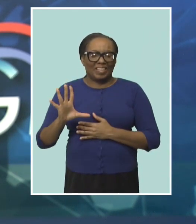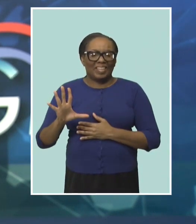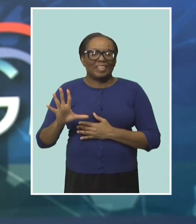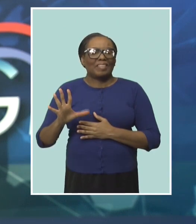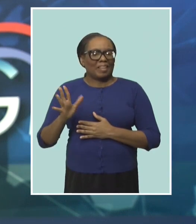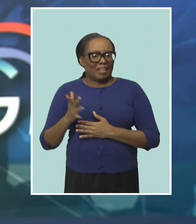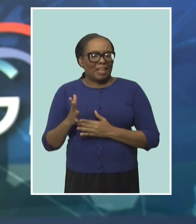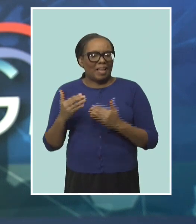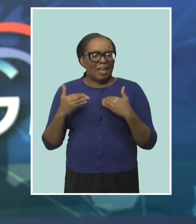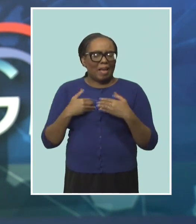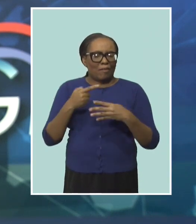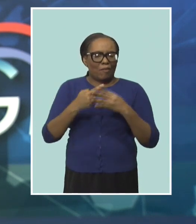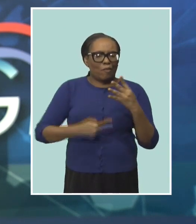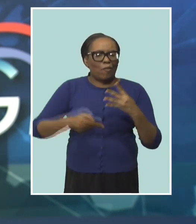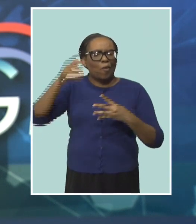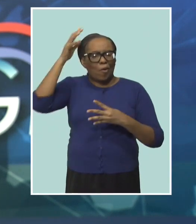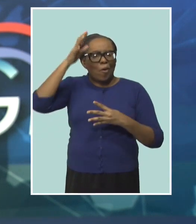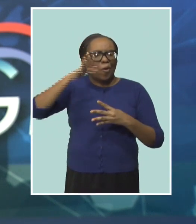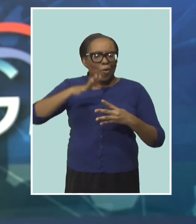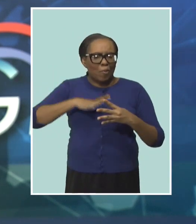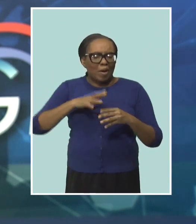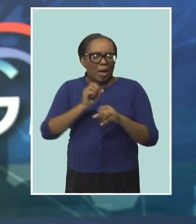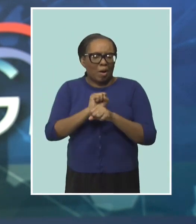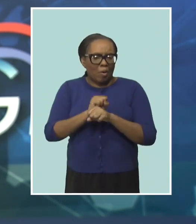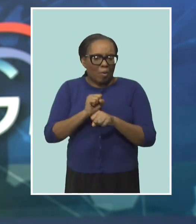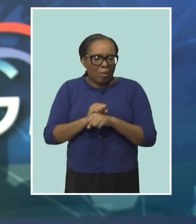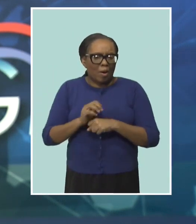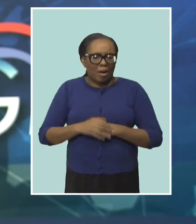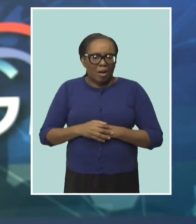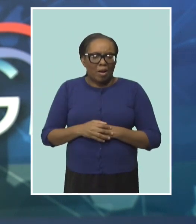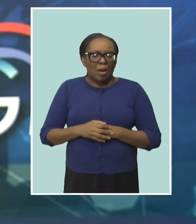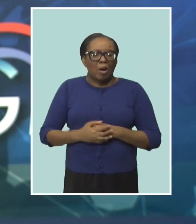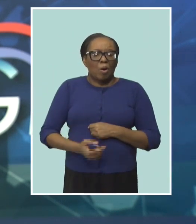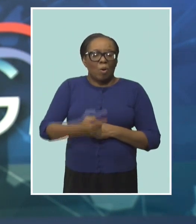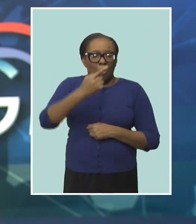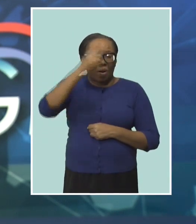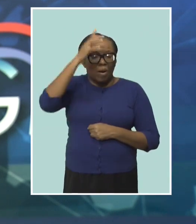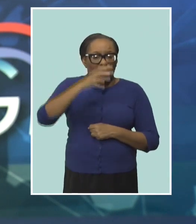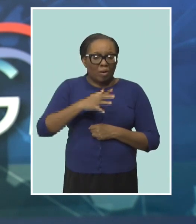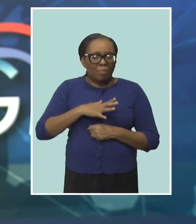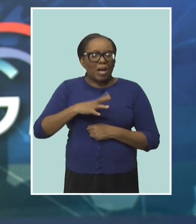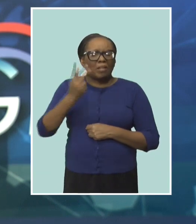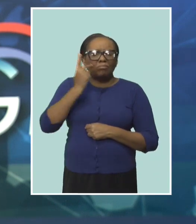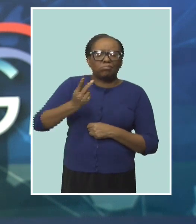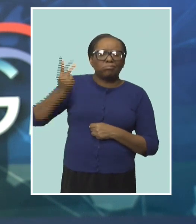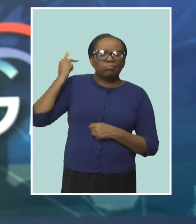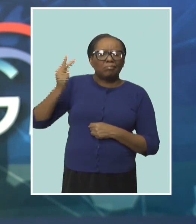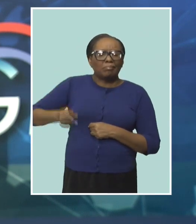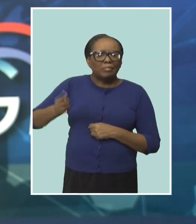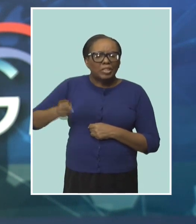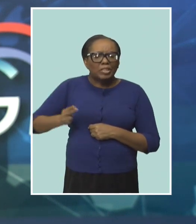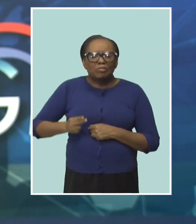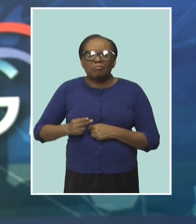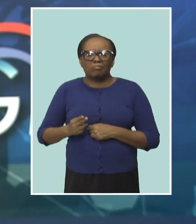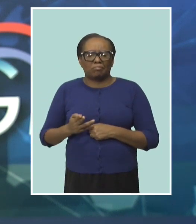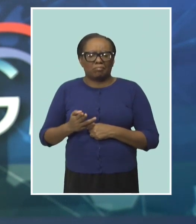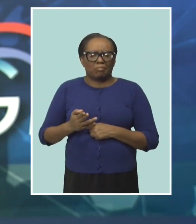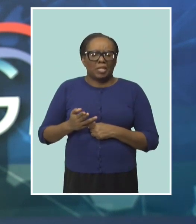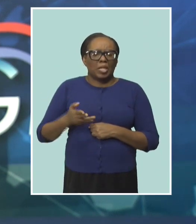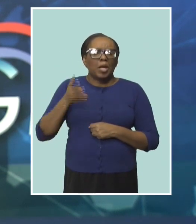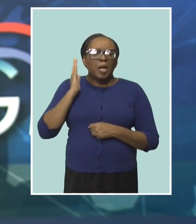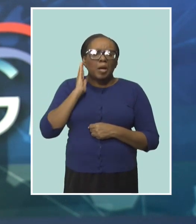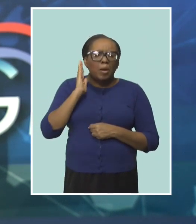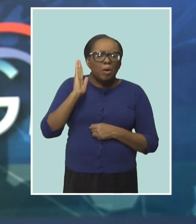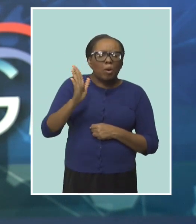collaboration between four men: Tom Cross, Tony Thompson, Guy Goring, and Winston Farrell. Mr. Estwick was reflecting